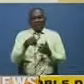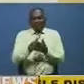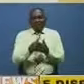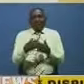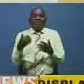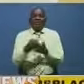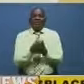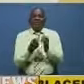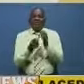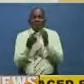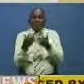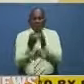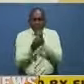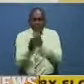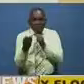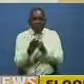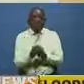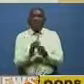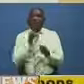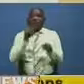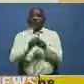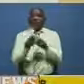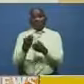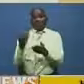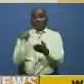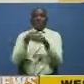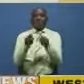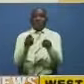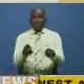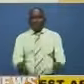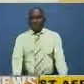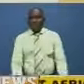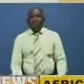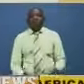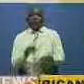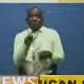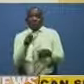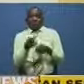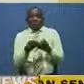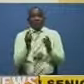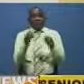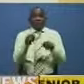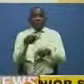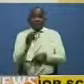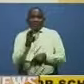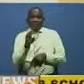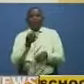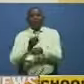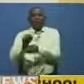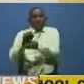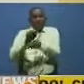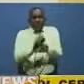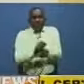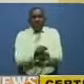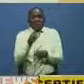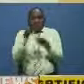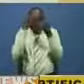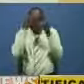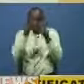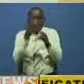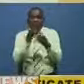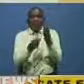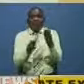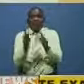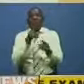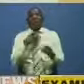ecosystem. It's not like before, because you would have come to GBC to work and you determine what the